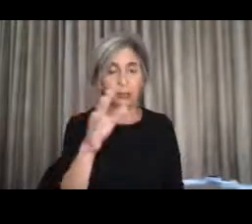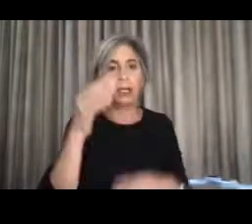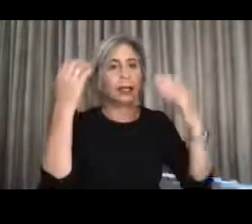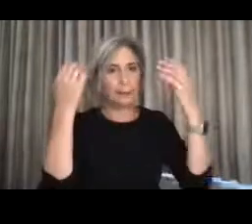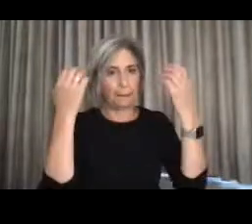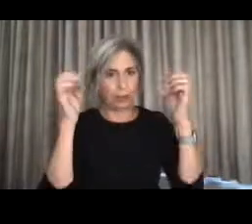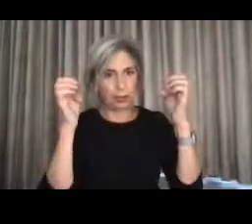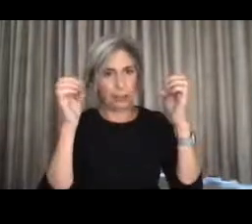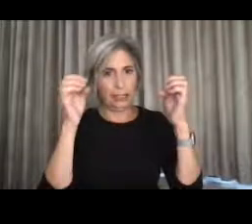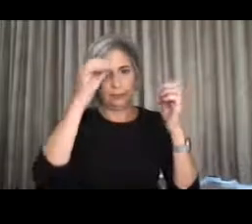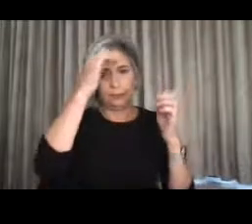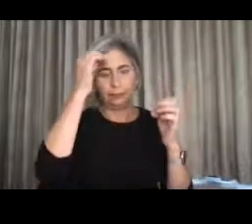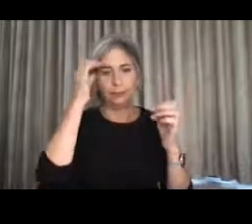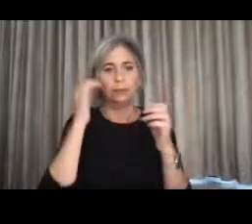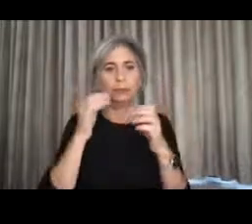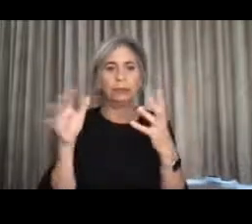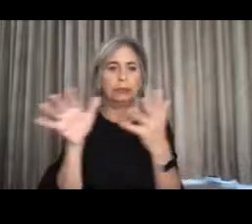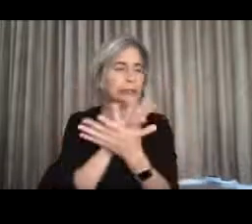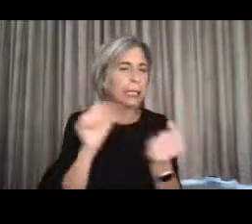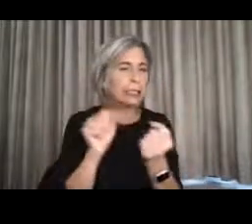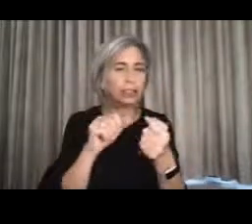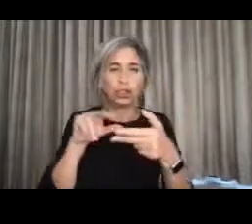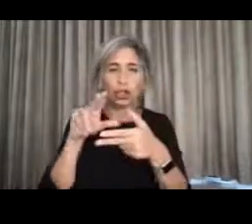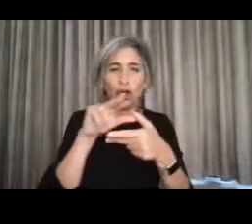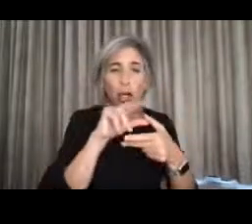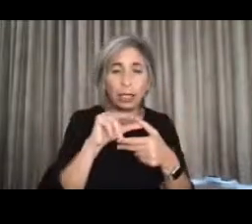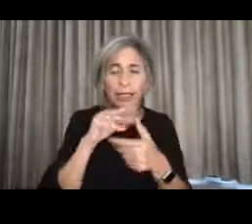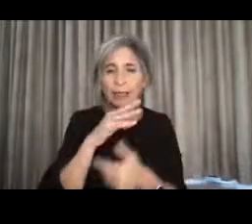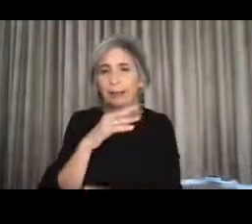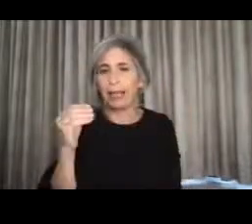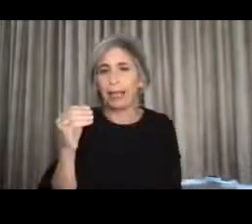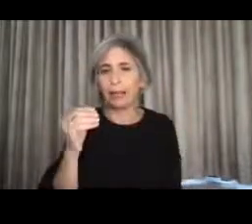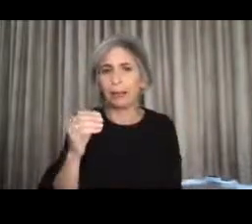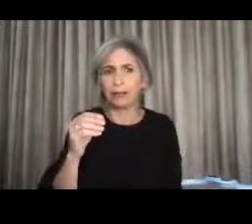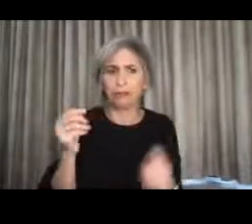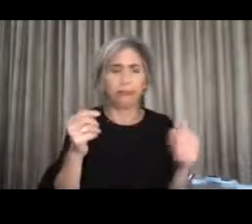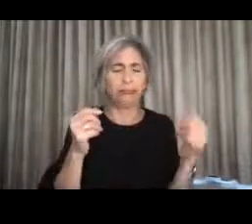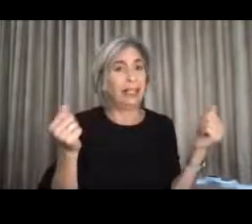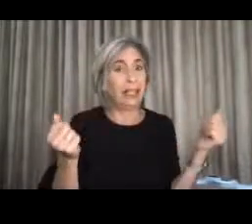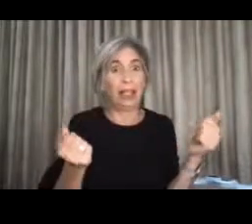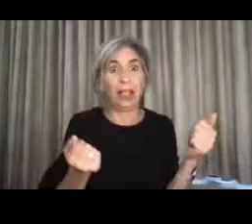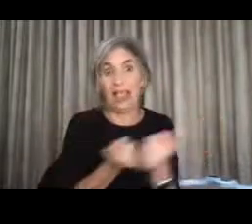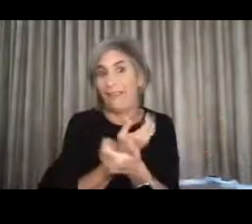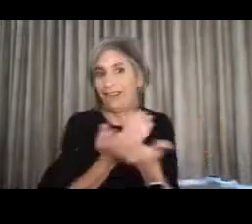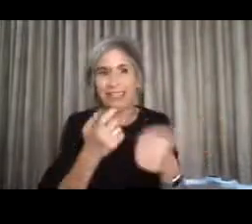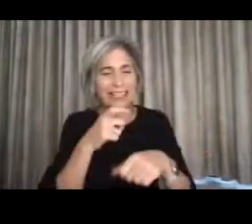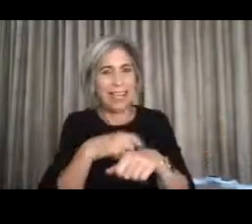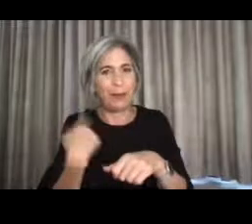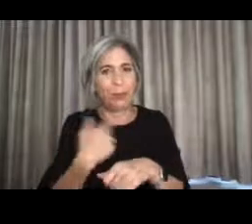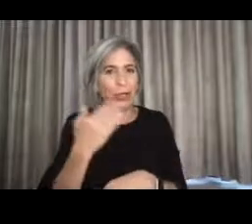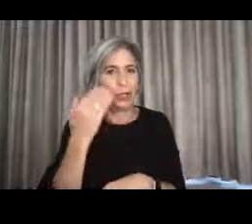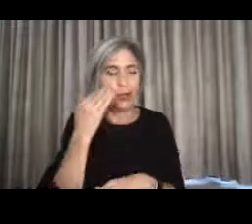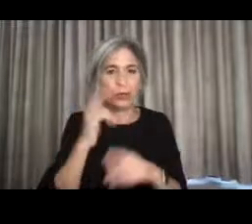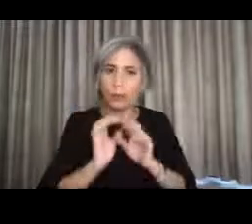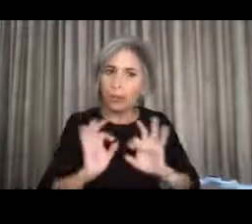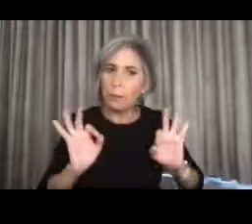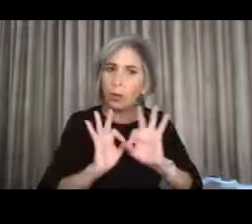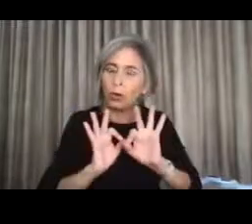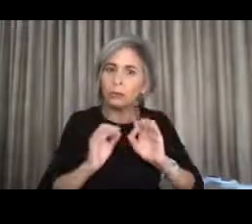emergencies, disasters, hurricanes, and really all the time that we know is very important is